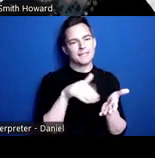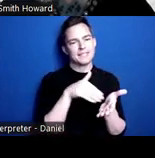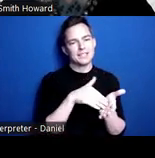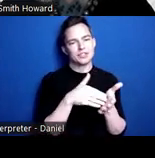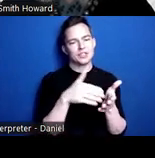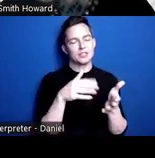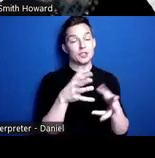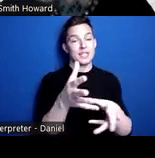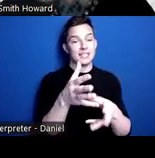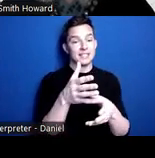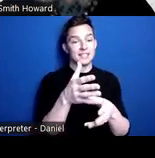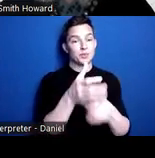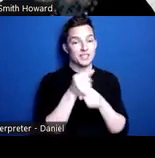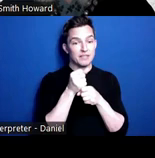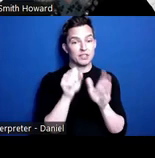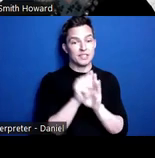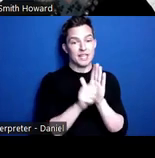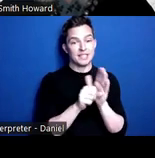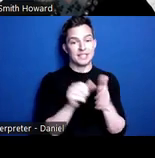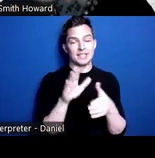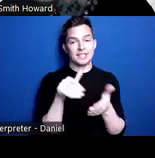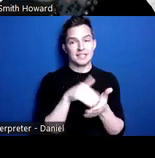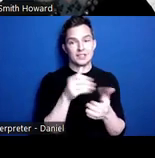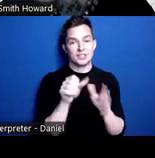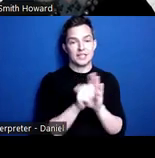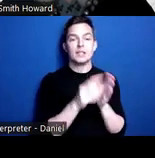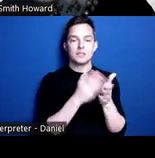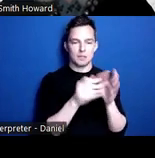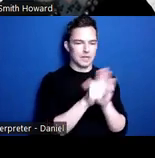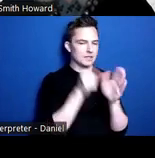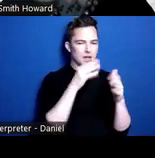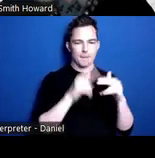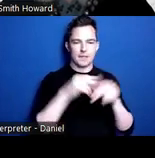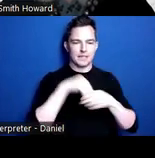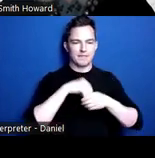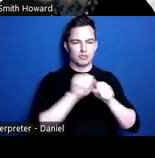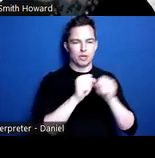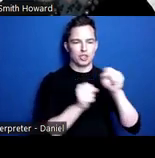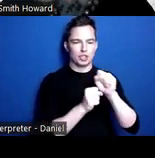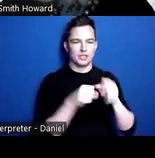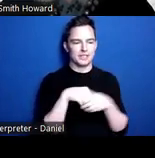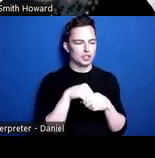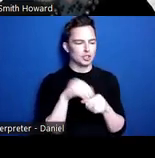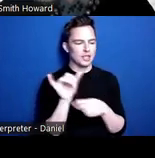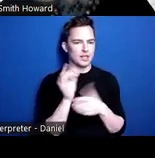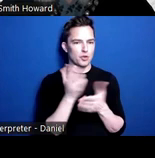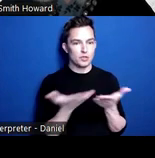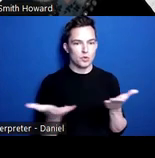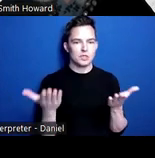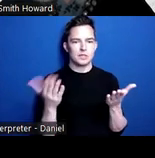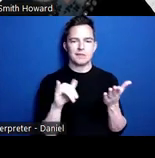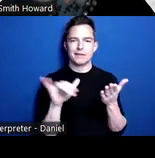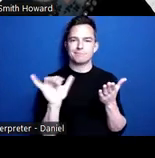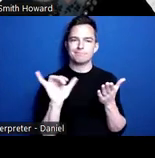states. There are states that have not built up their infrastructure of internal resources, either community